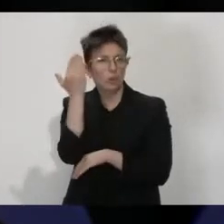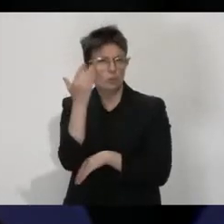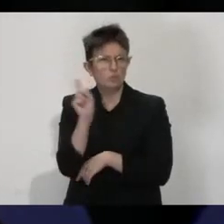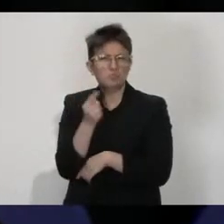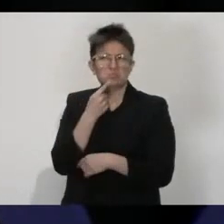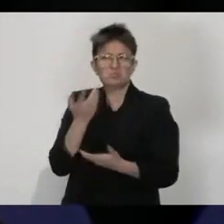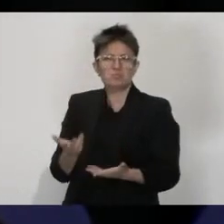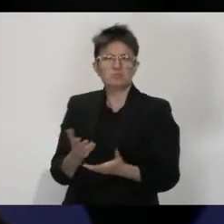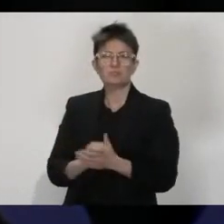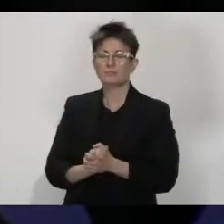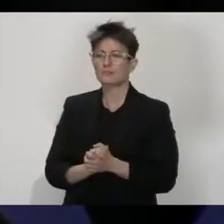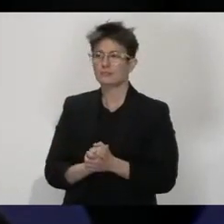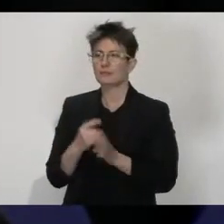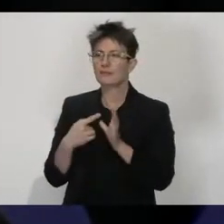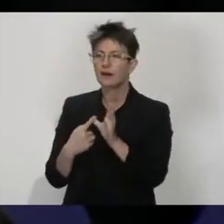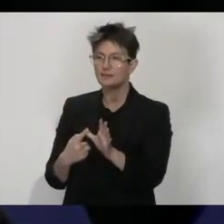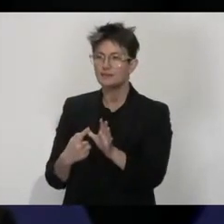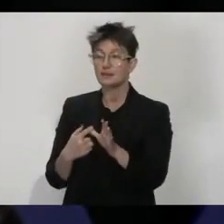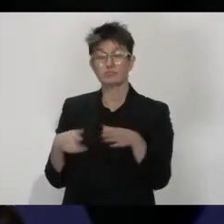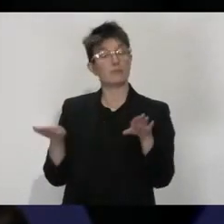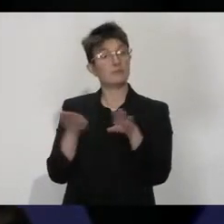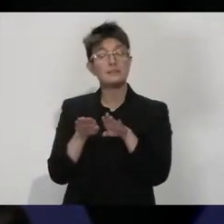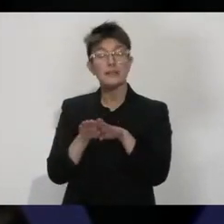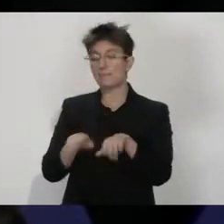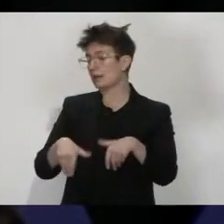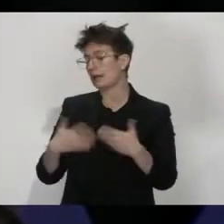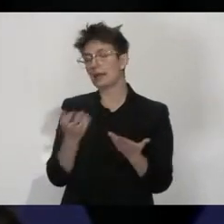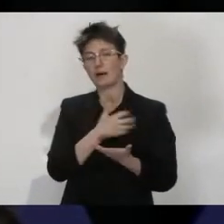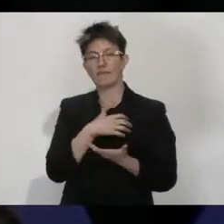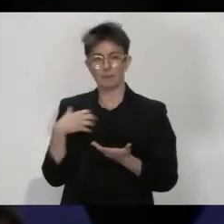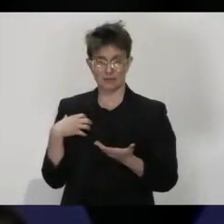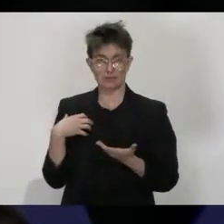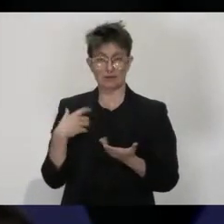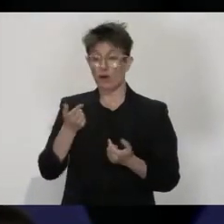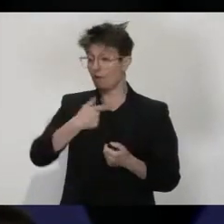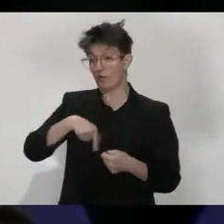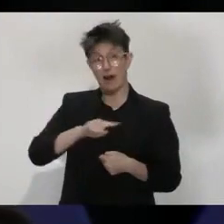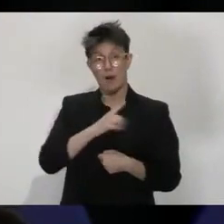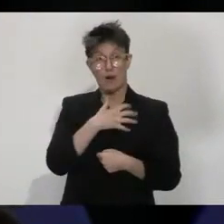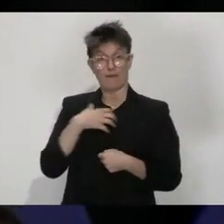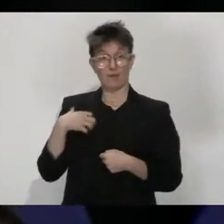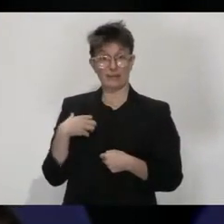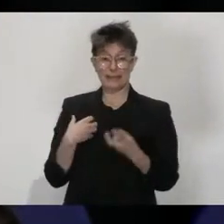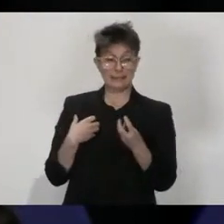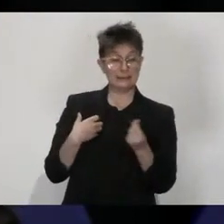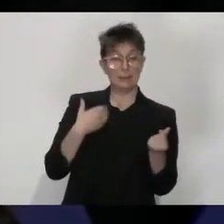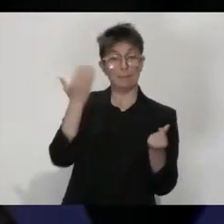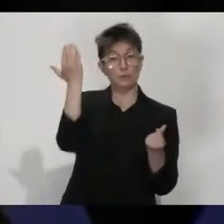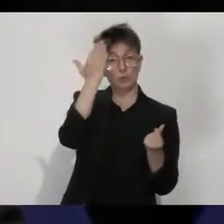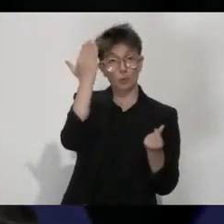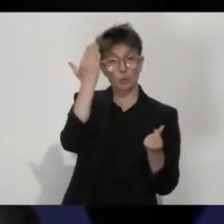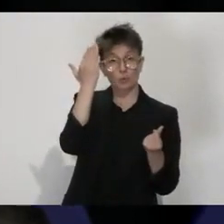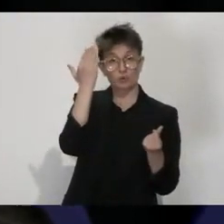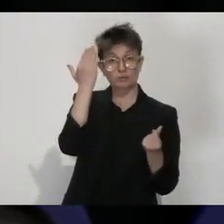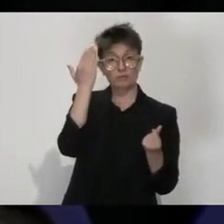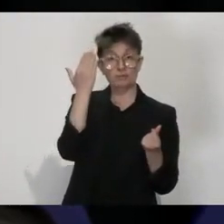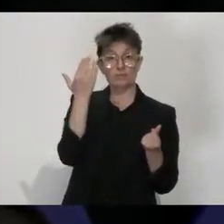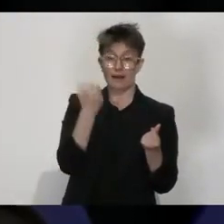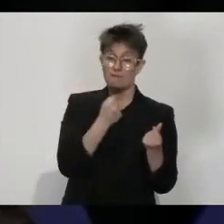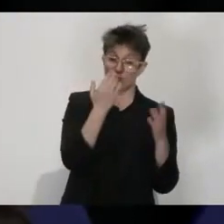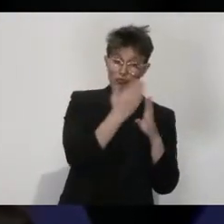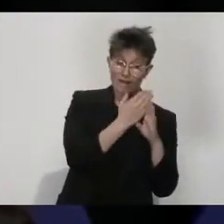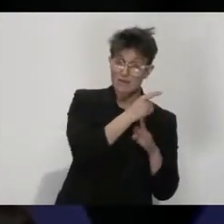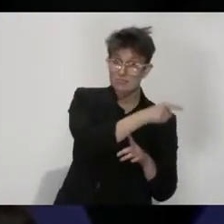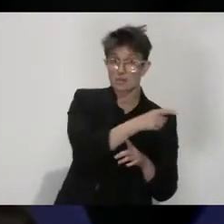done, there is a percentage of the funding of all schools in New Zealand that comes from the government. So there are particular parties that might